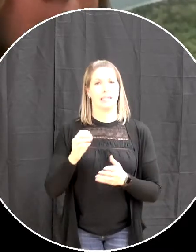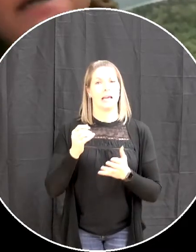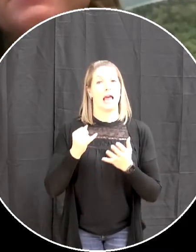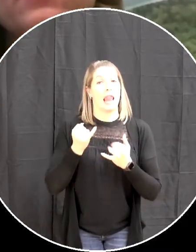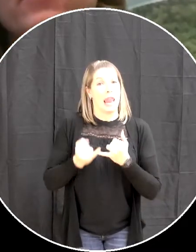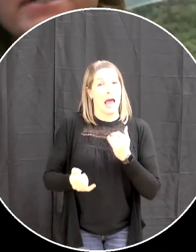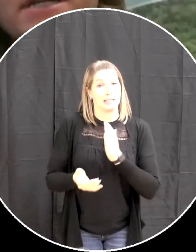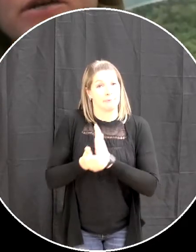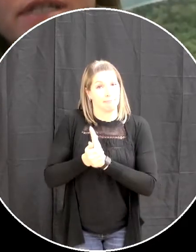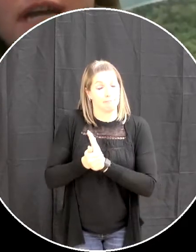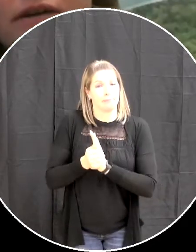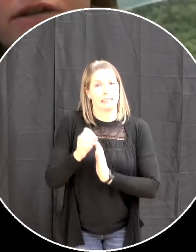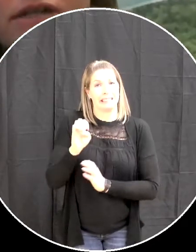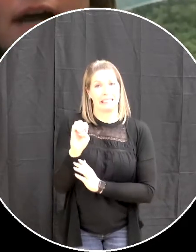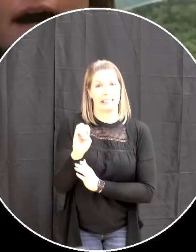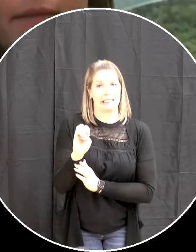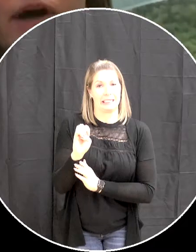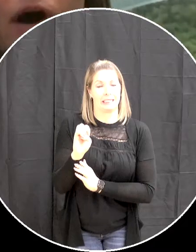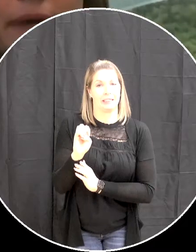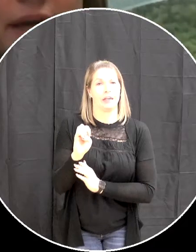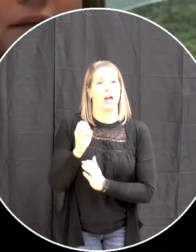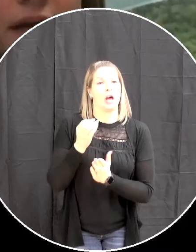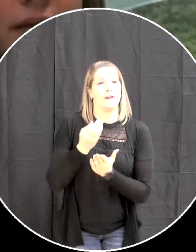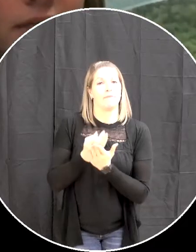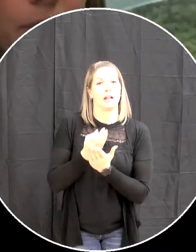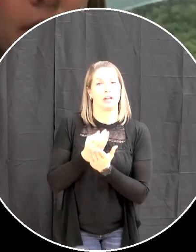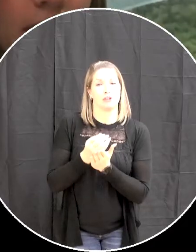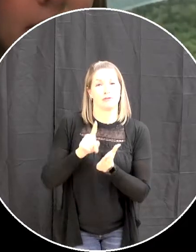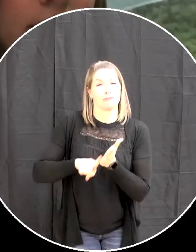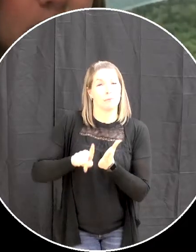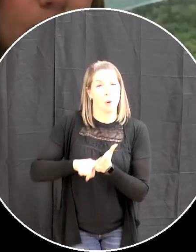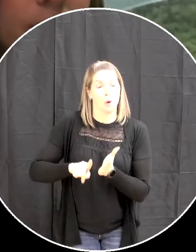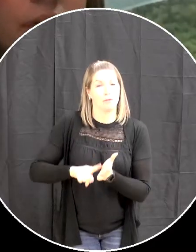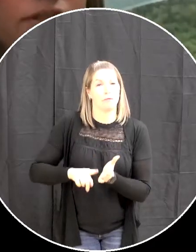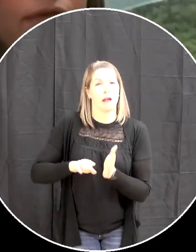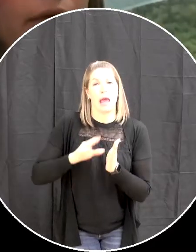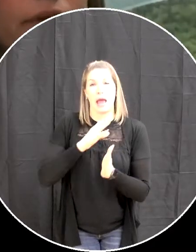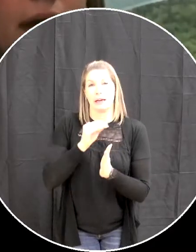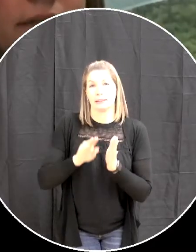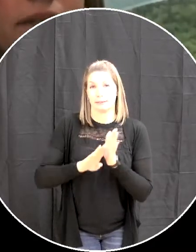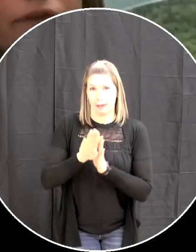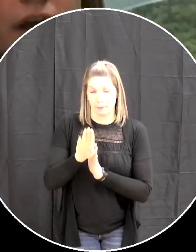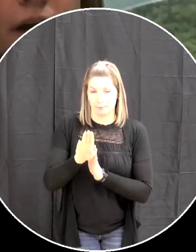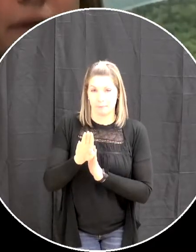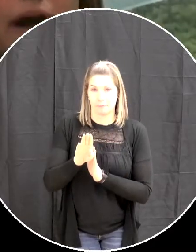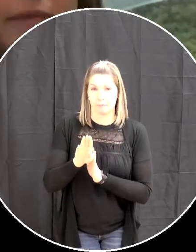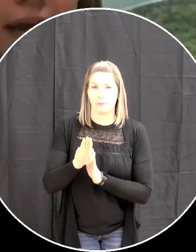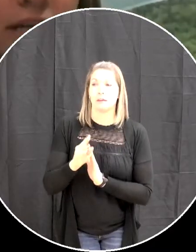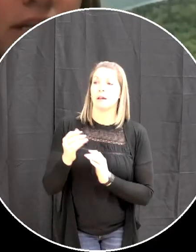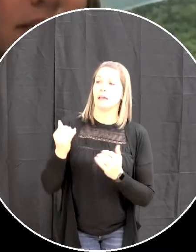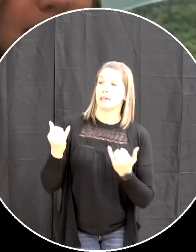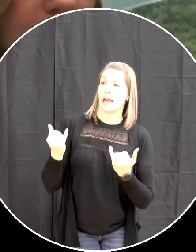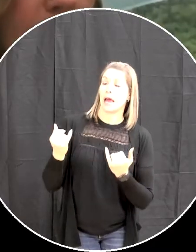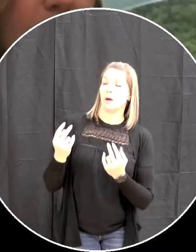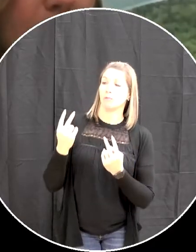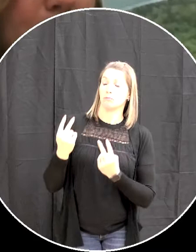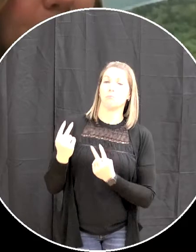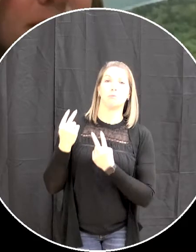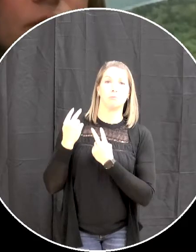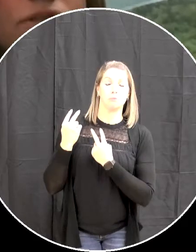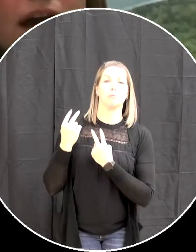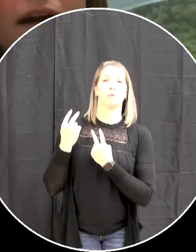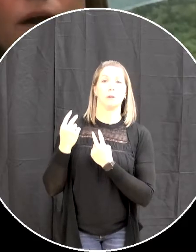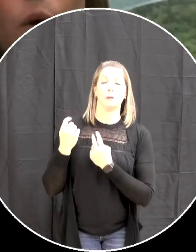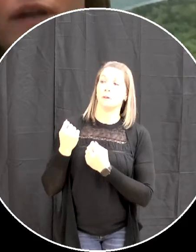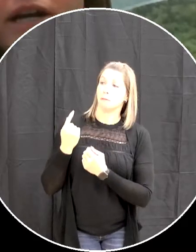developments. So there is a new standard coming into play in the next couple of years around asset retirement obligations. And